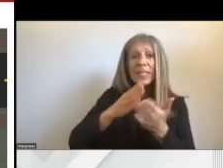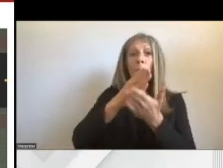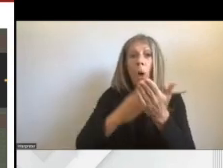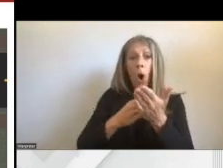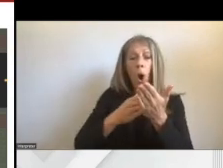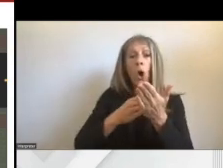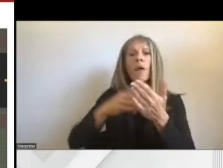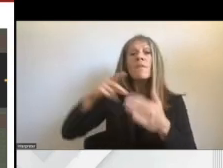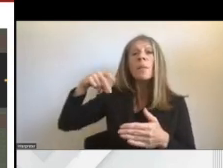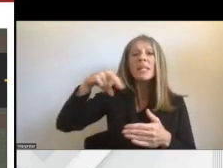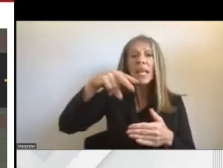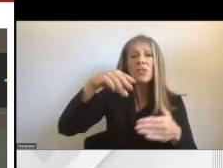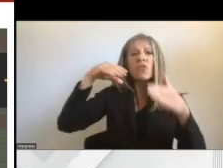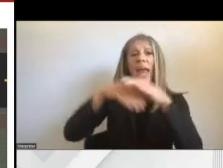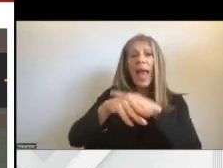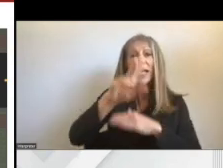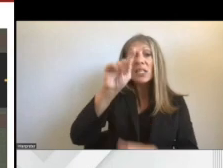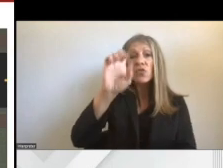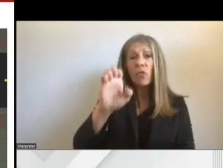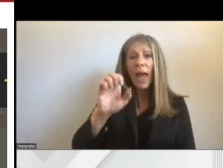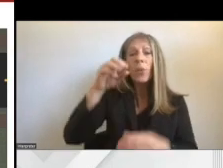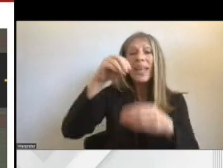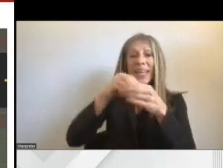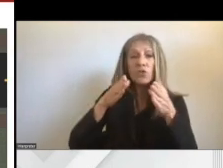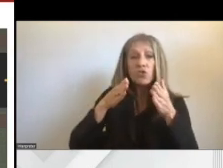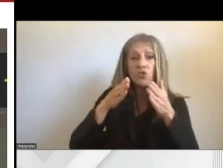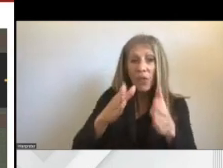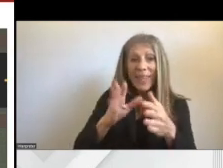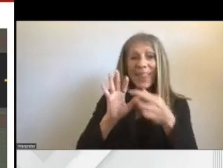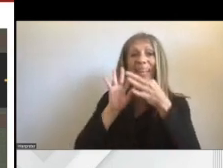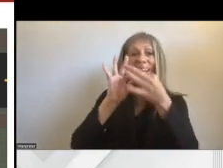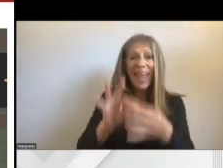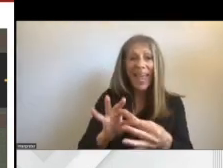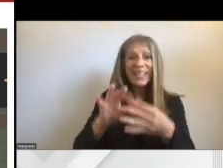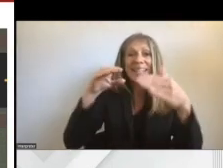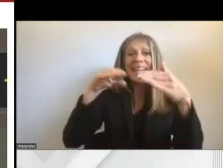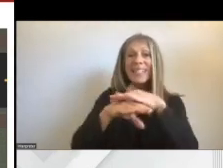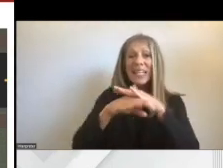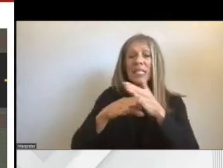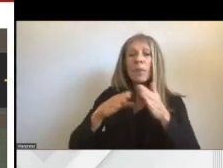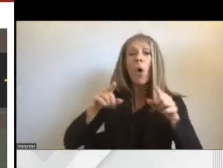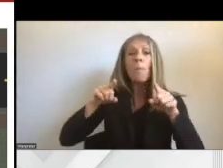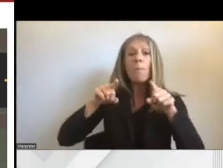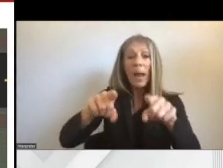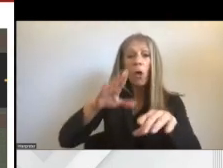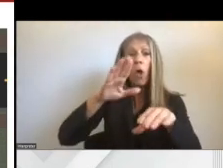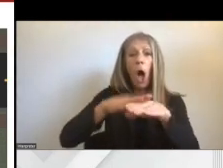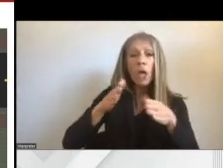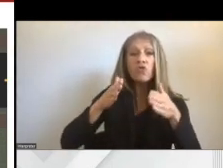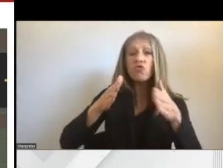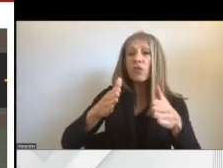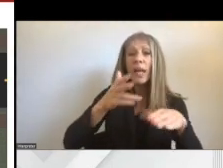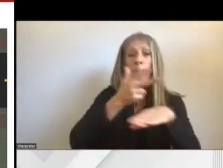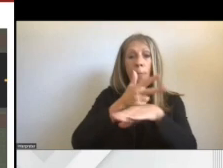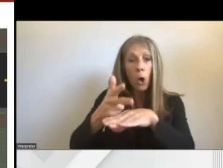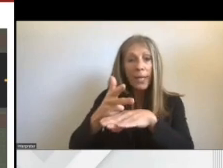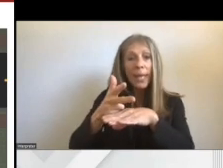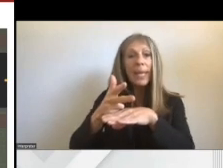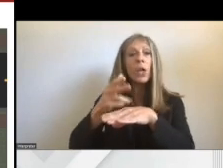pedestrian access route within a street that connects an accessible parallel on-street parking space to the